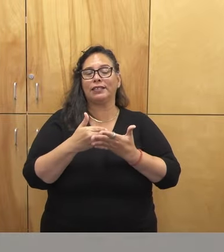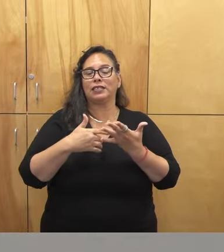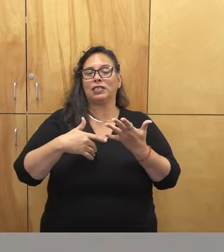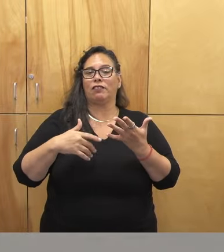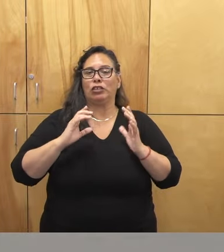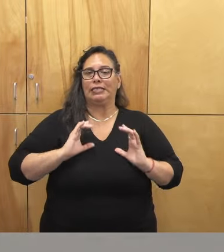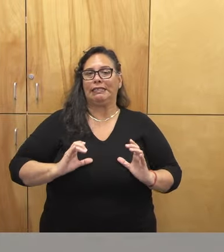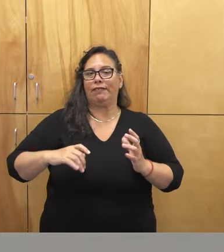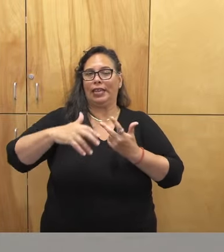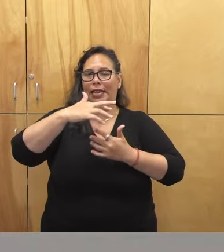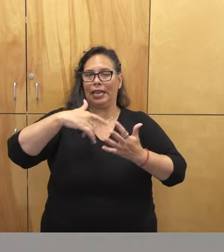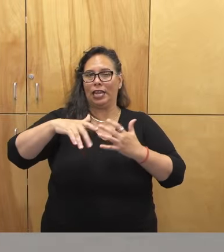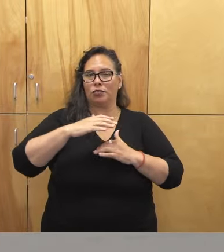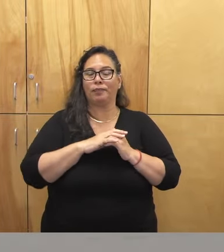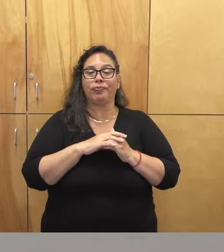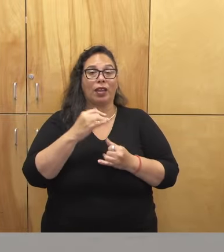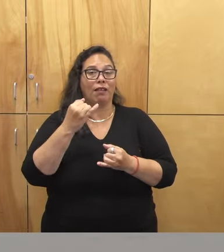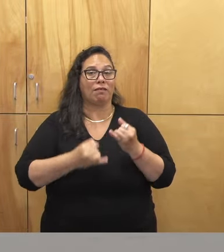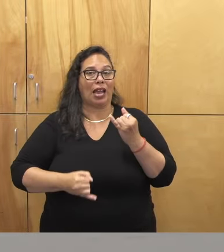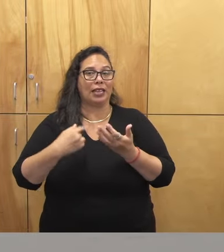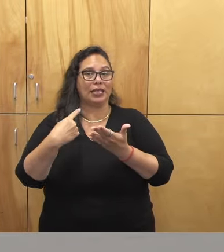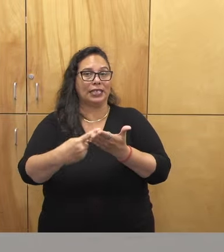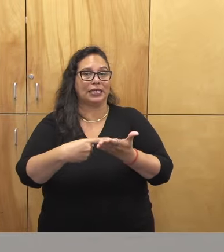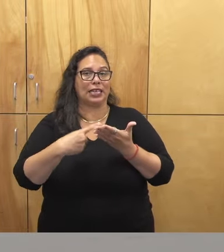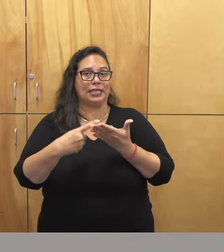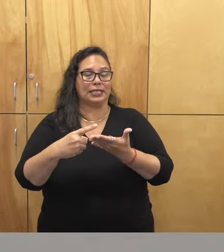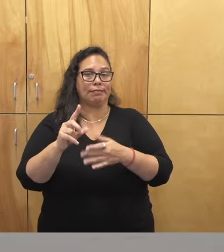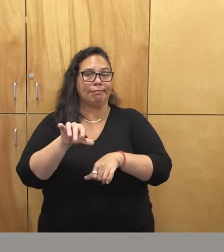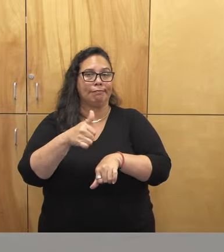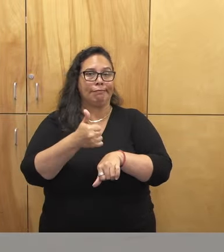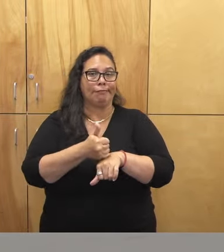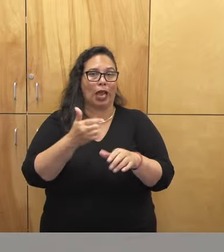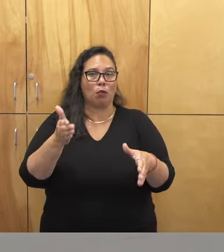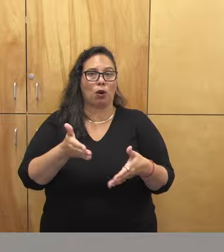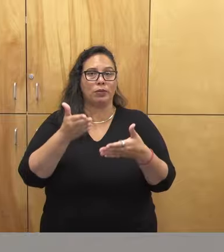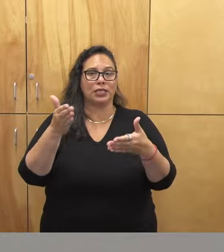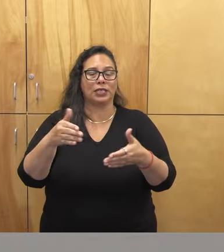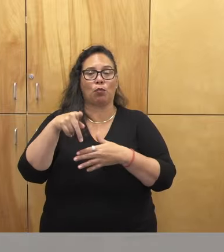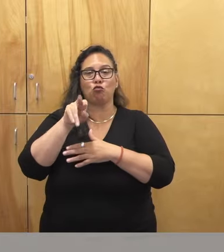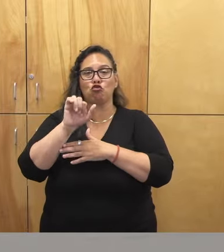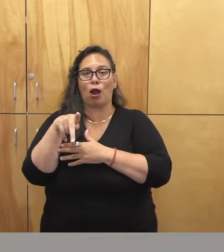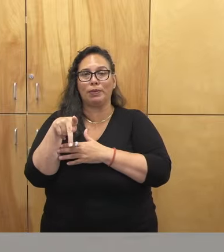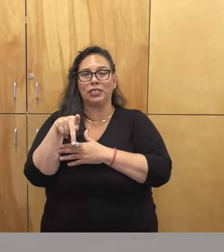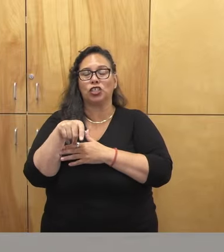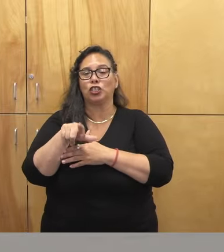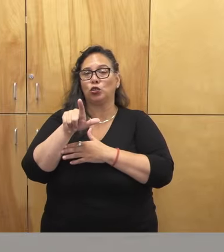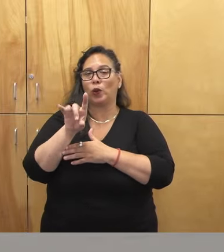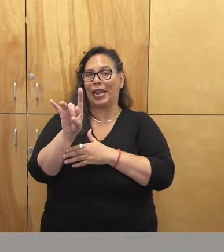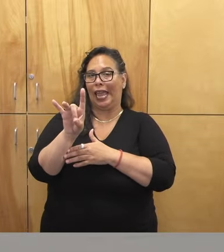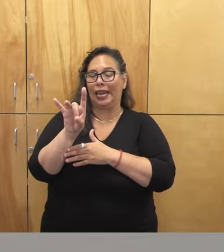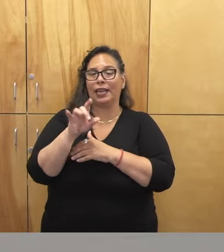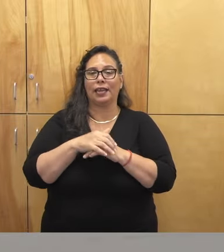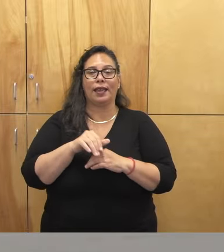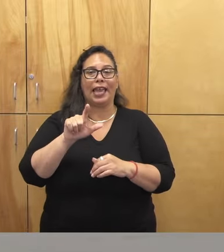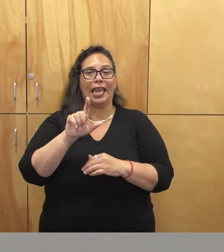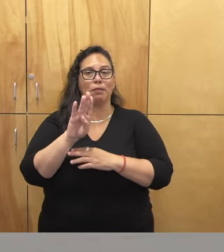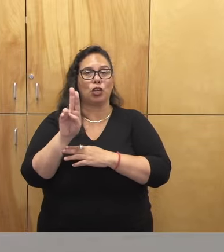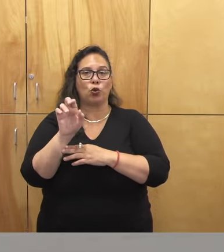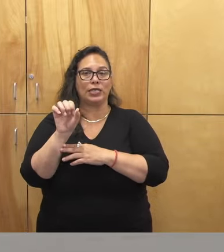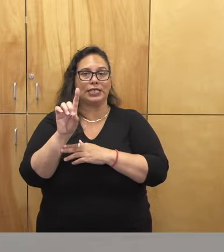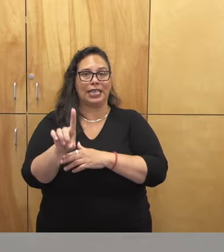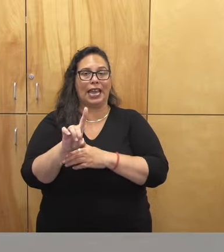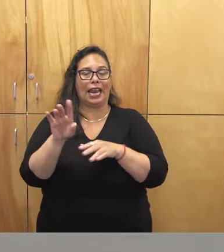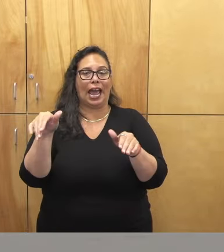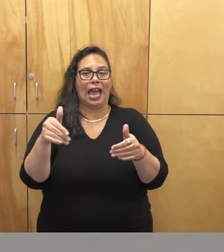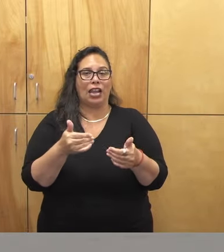engagement. And finally, we discussed the implementation of Proposition 28. And so LBUSD hired